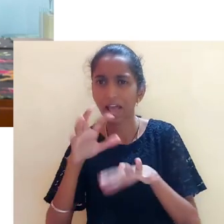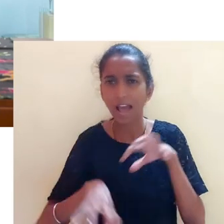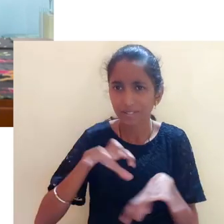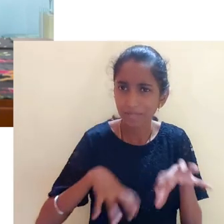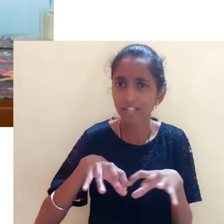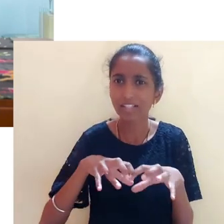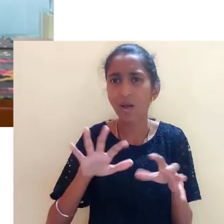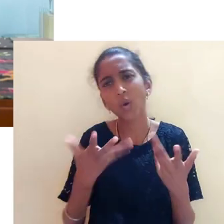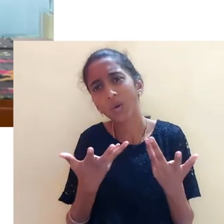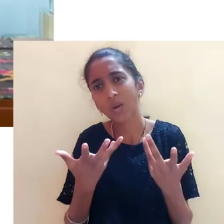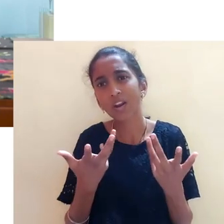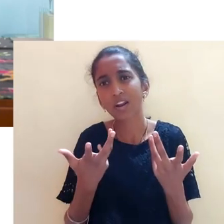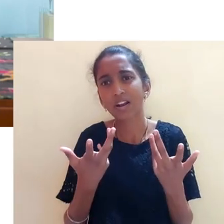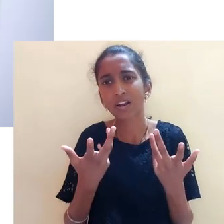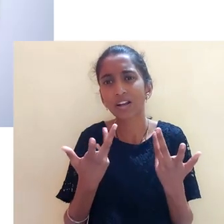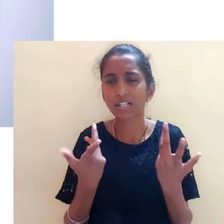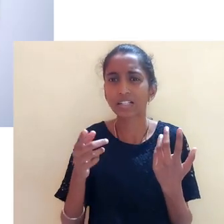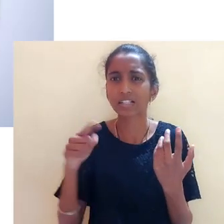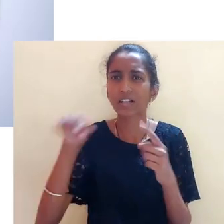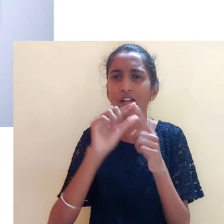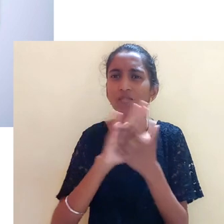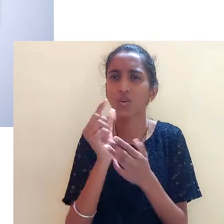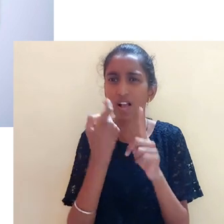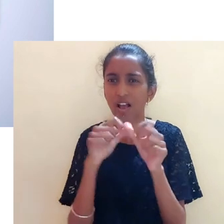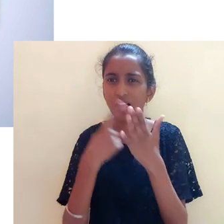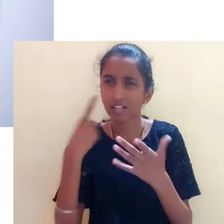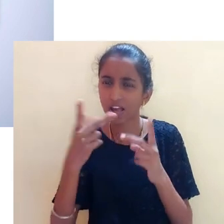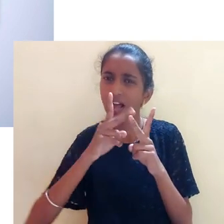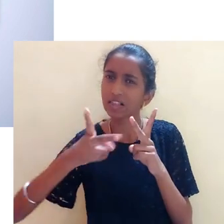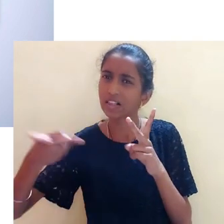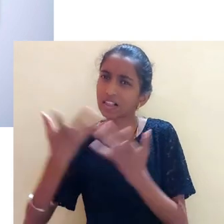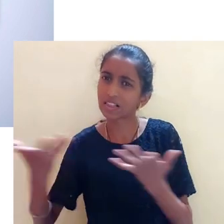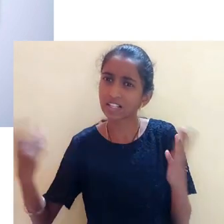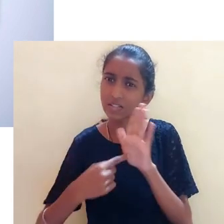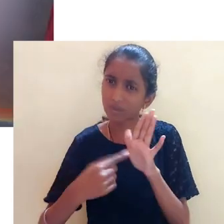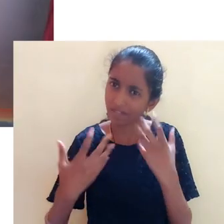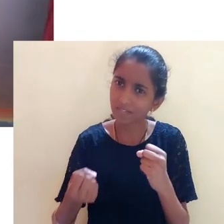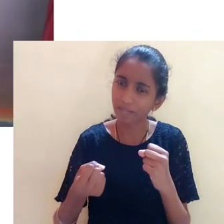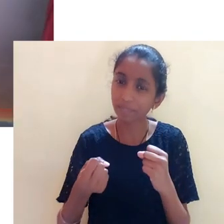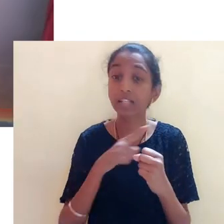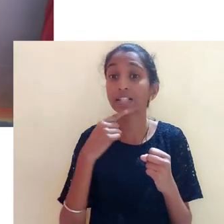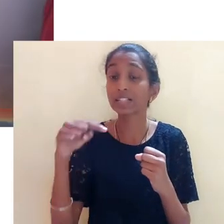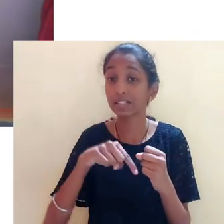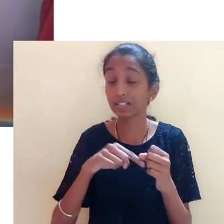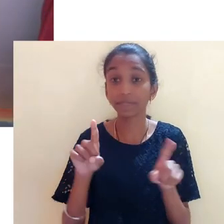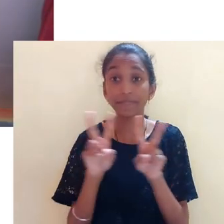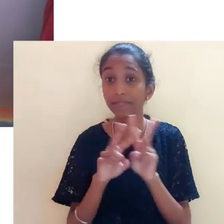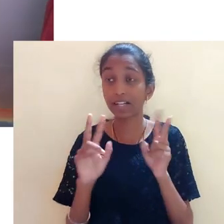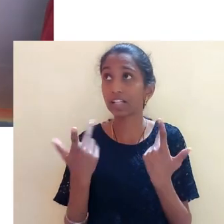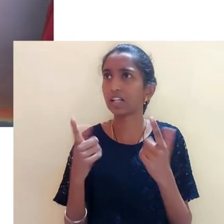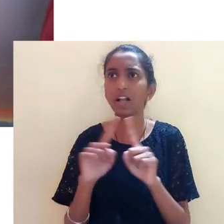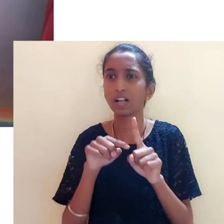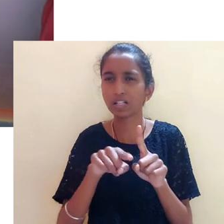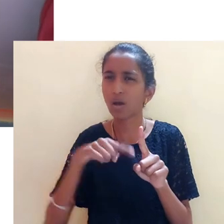animals, or are there Fulkaris that show other types of things? Actually, this is quite rare. Okay.